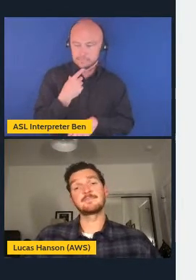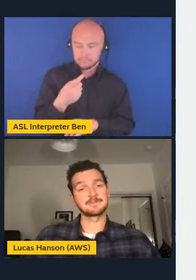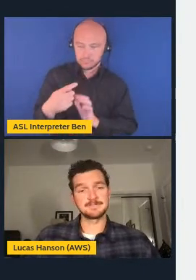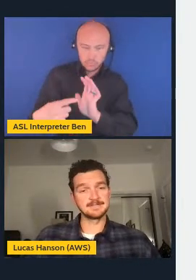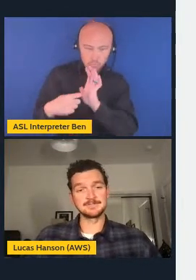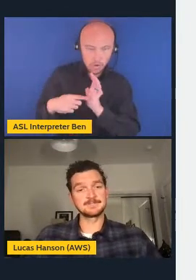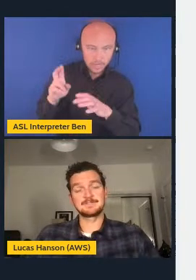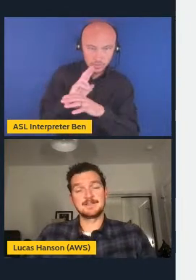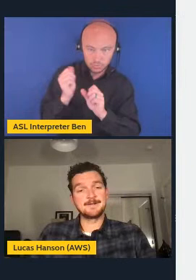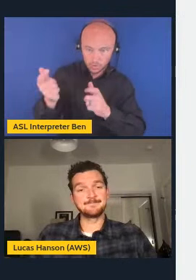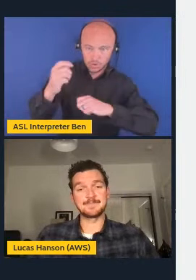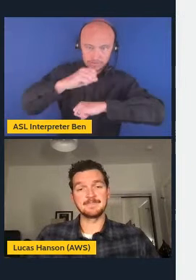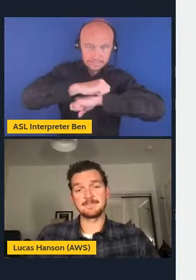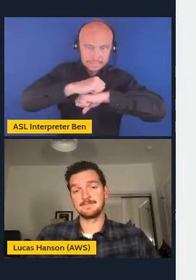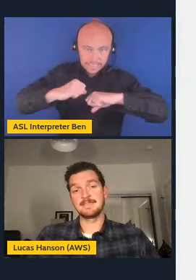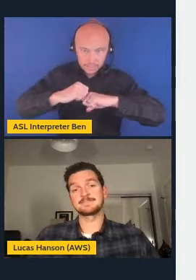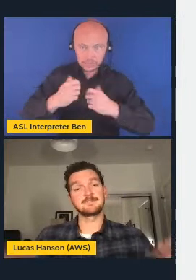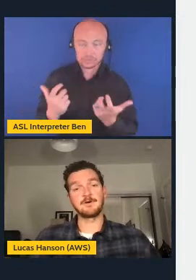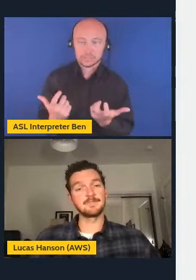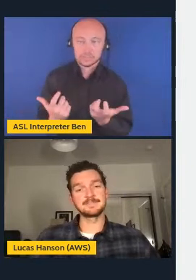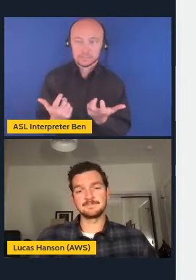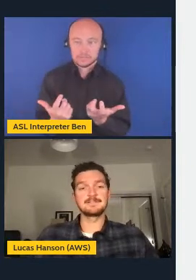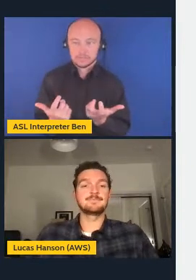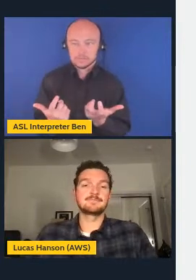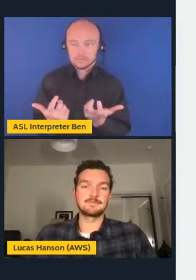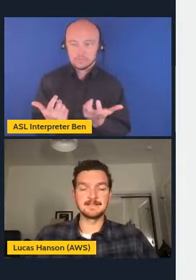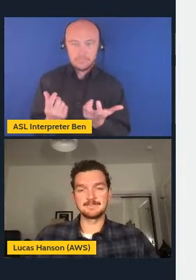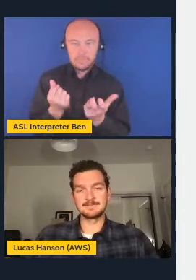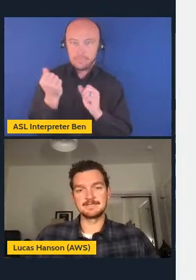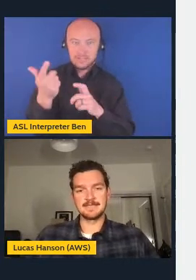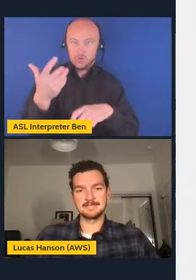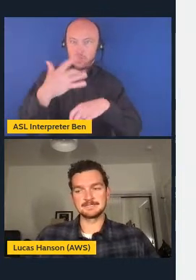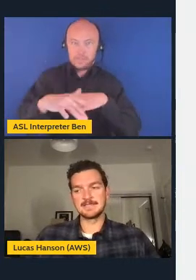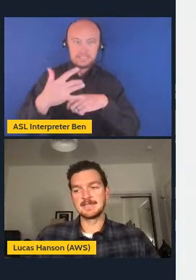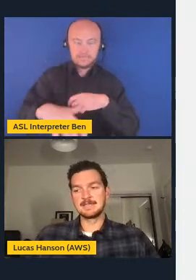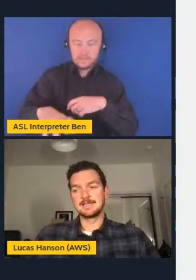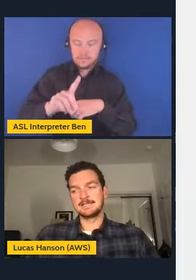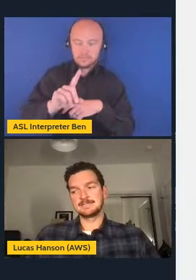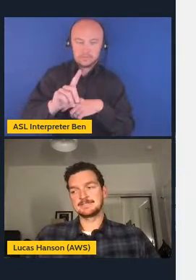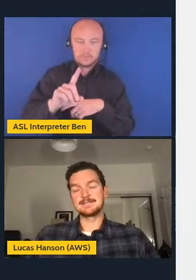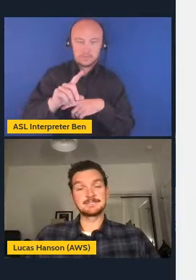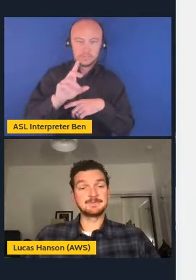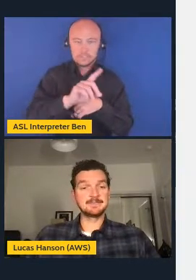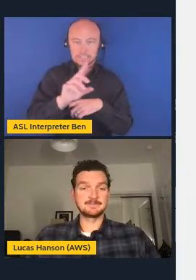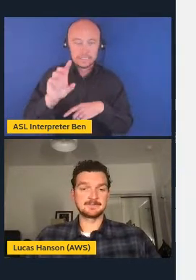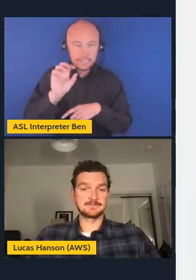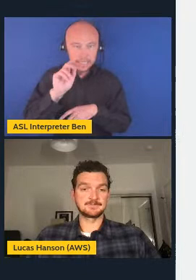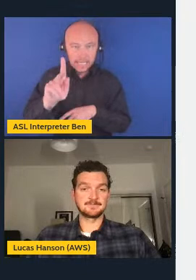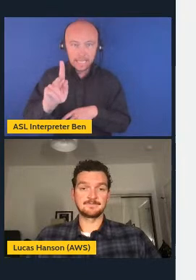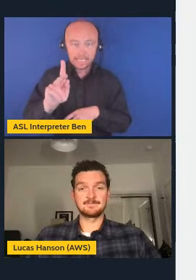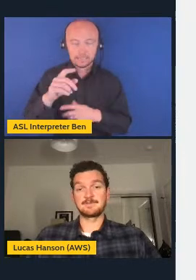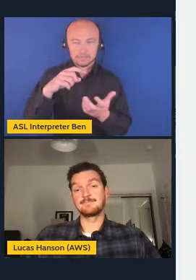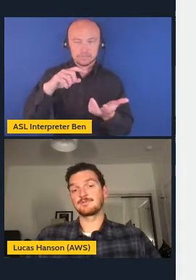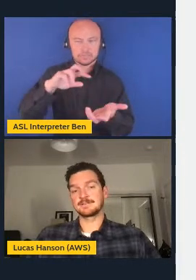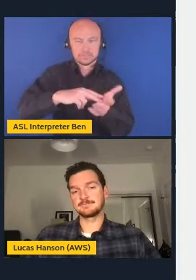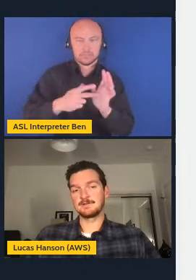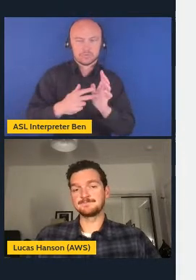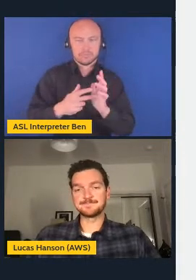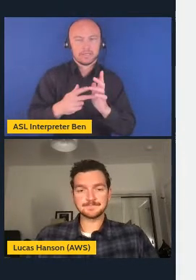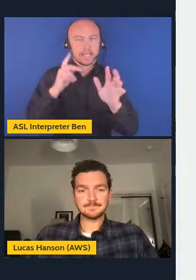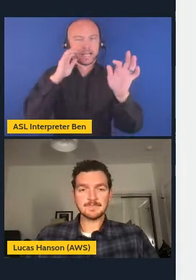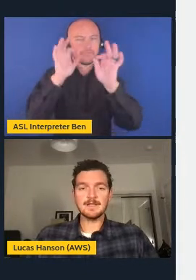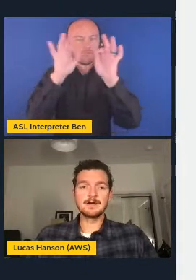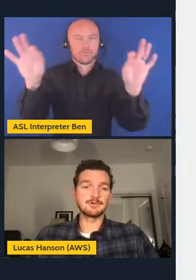all of our stages, and that's all that's available, right? The DDK is intended to be sort of a framework as